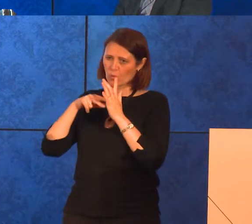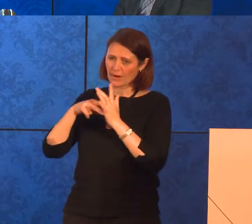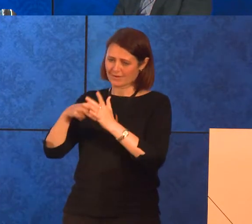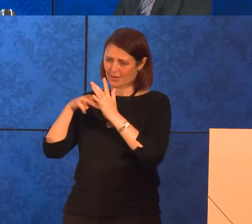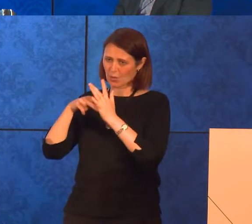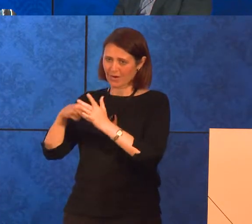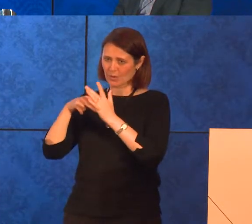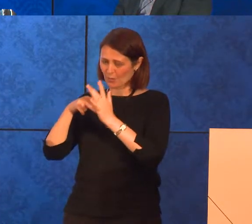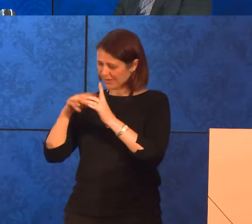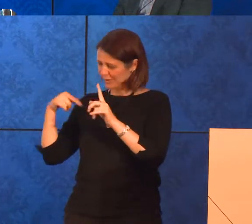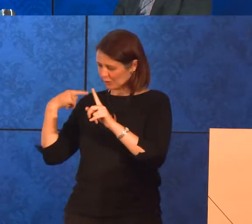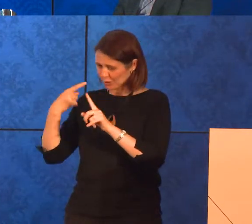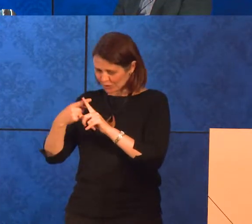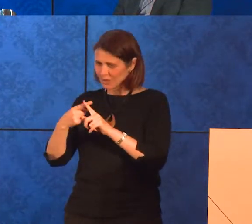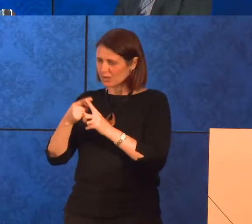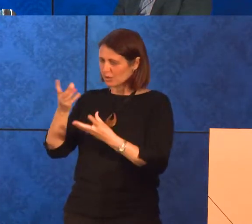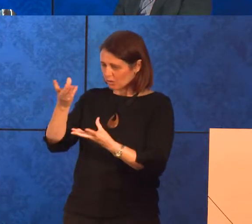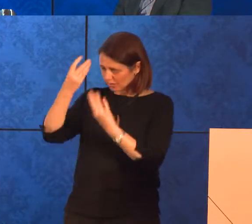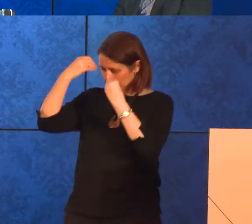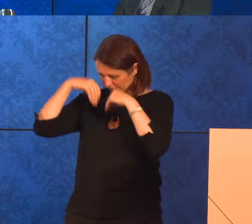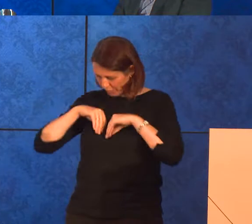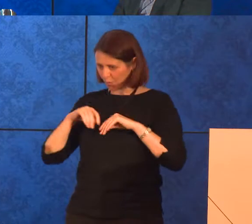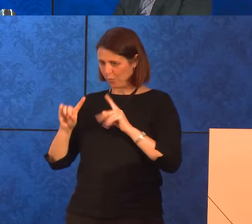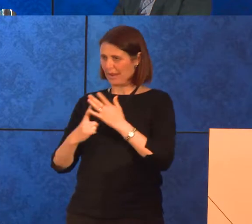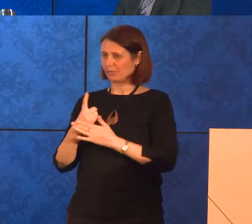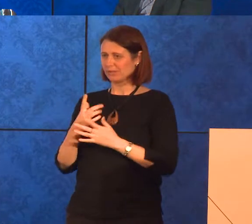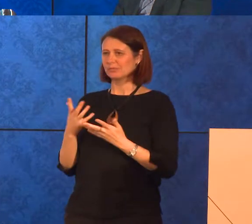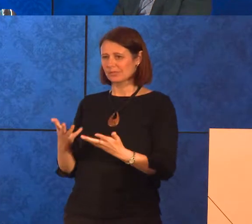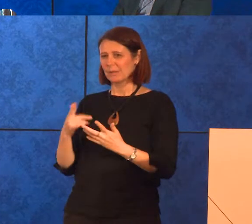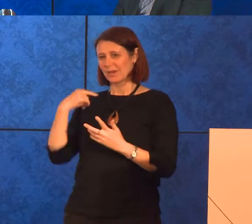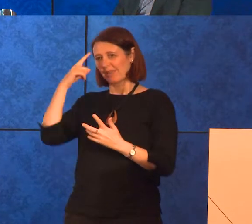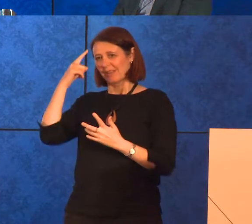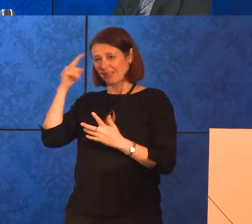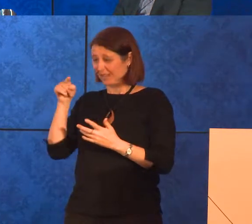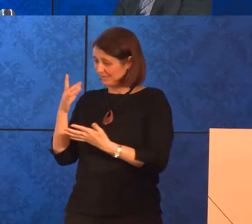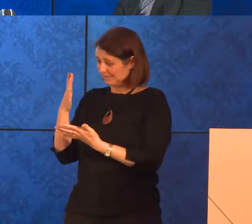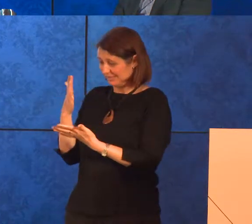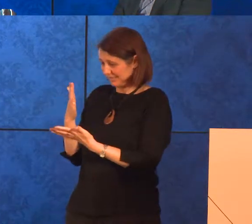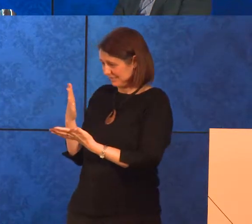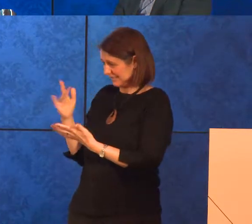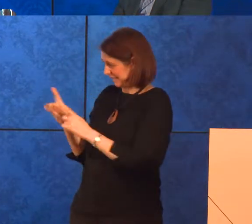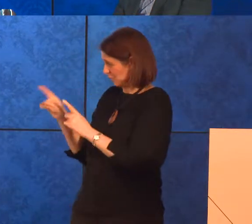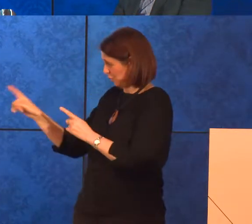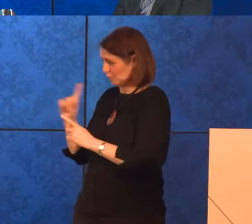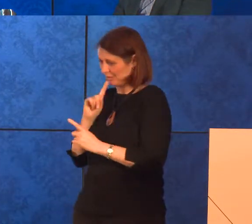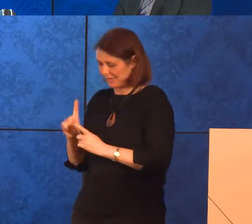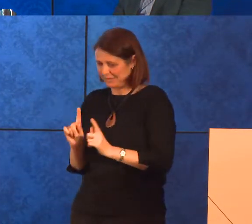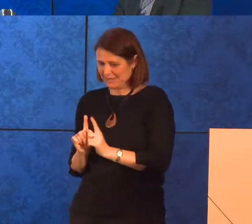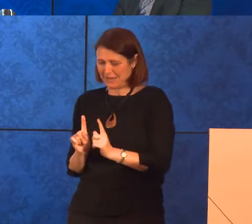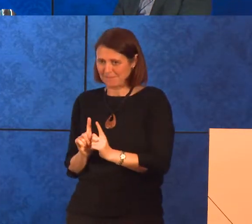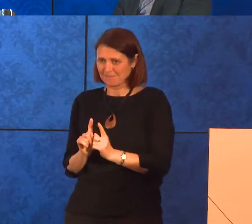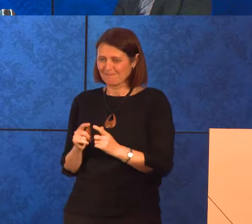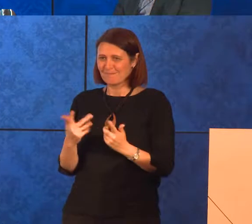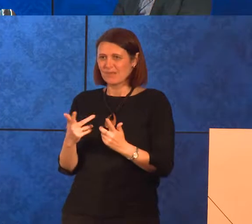long to digest what was actually happening. But I feel like they had said exactly what you're referring to, that, it would